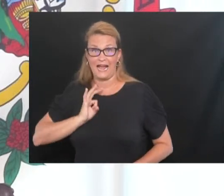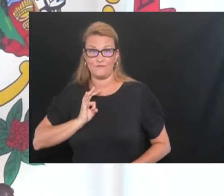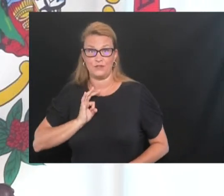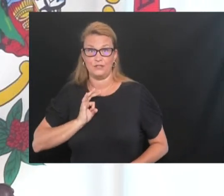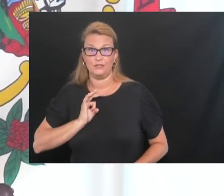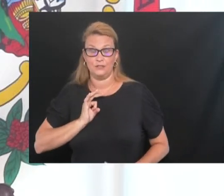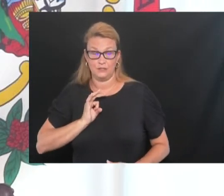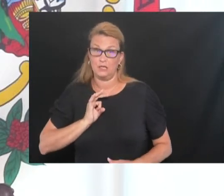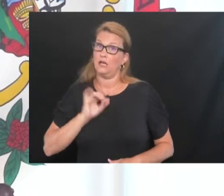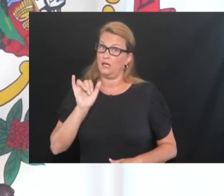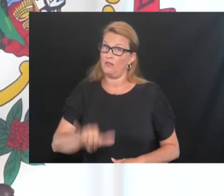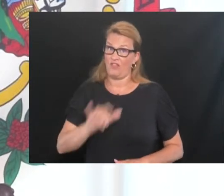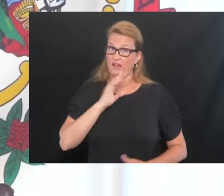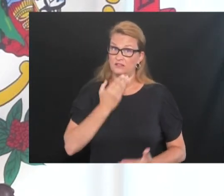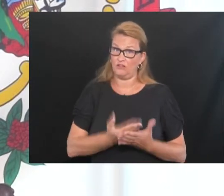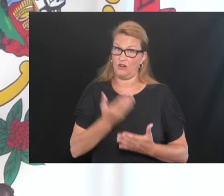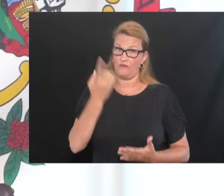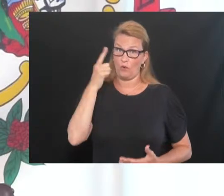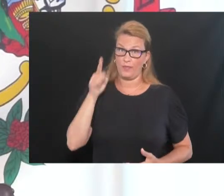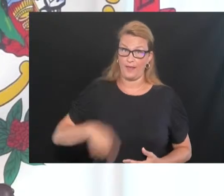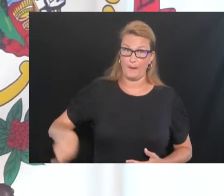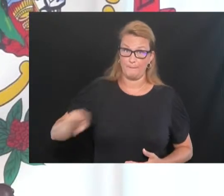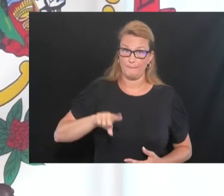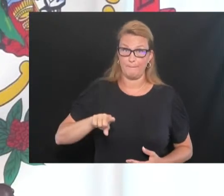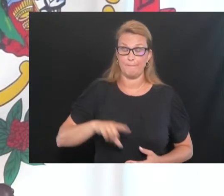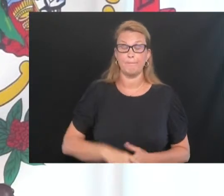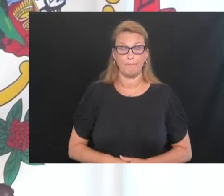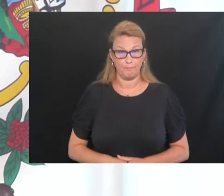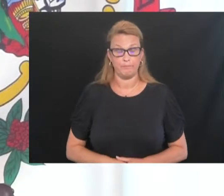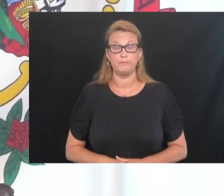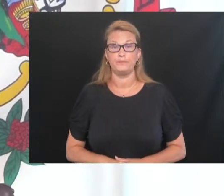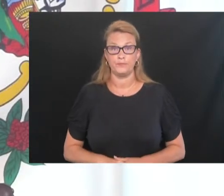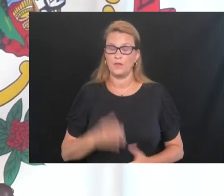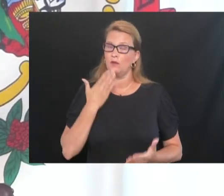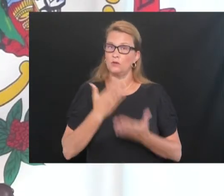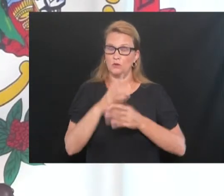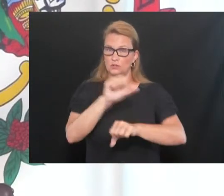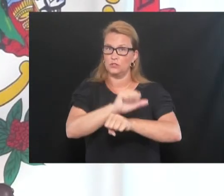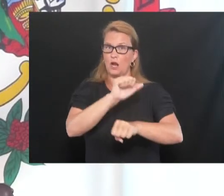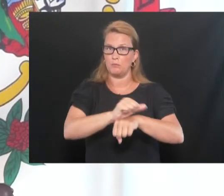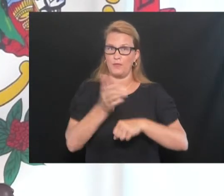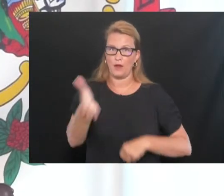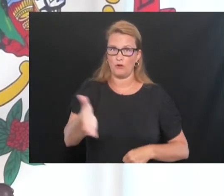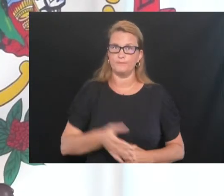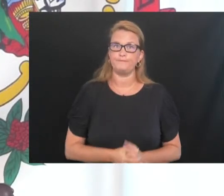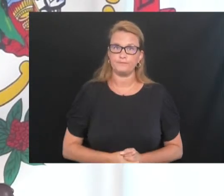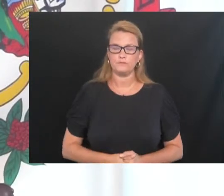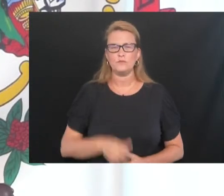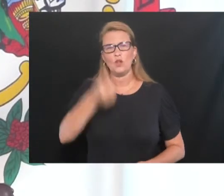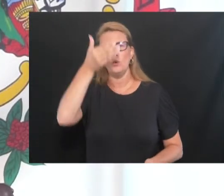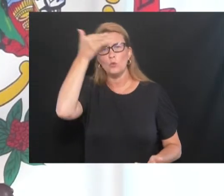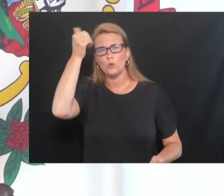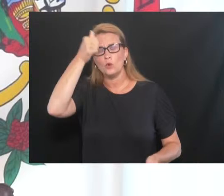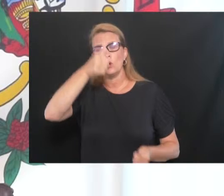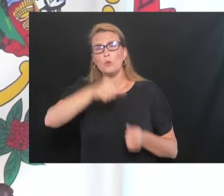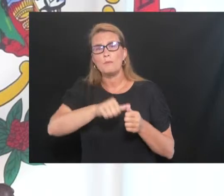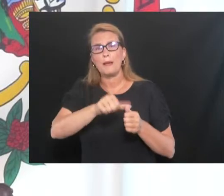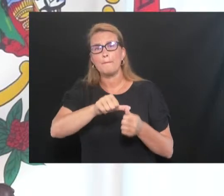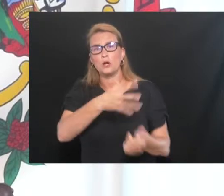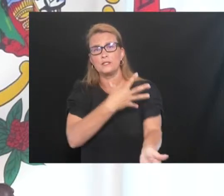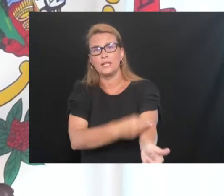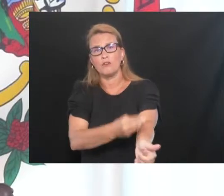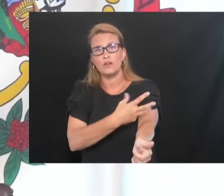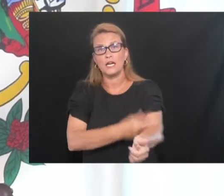Virginia. Absolutely, we're good to go there. You know, the great job. Remember about giving blood. Remember about the sales